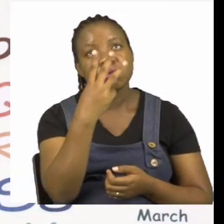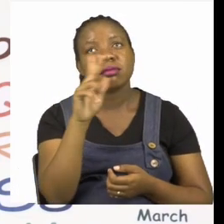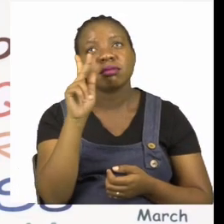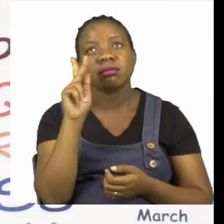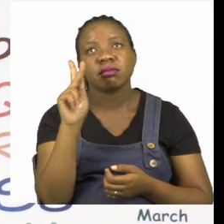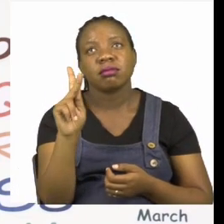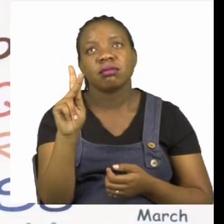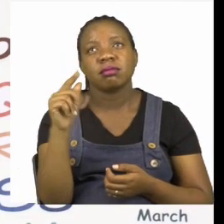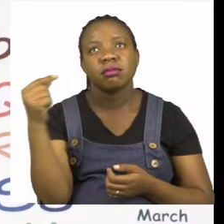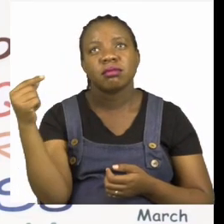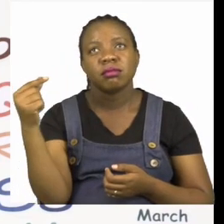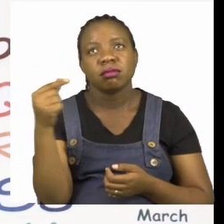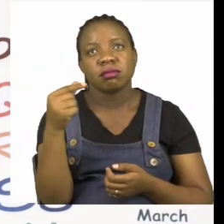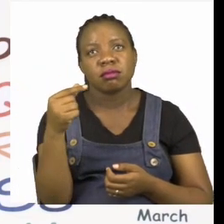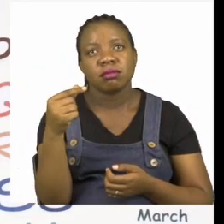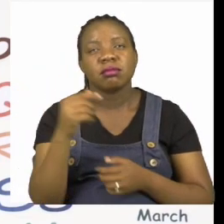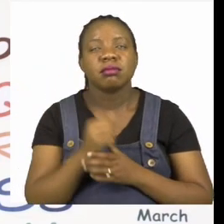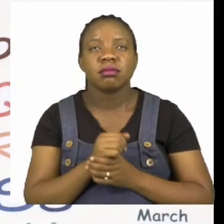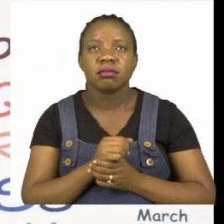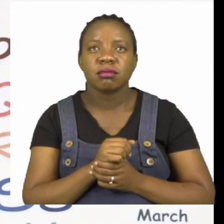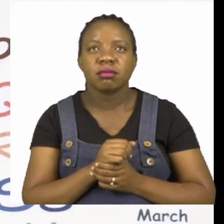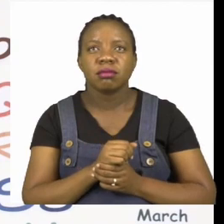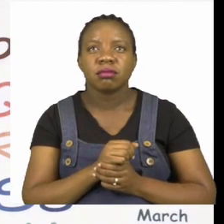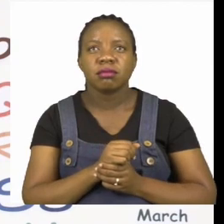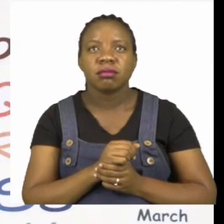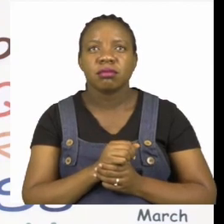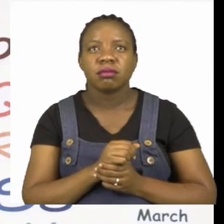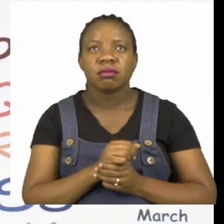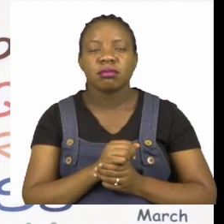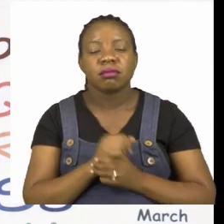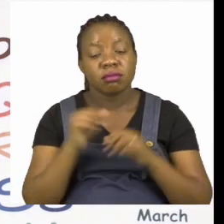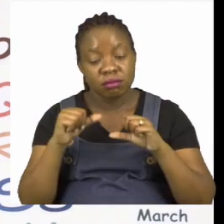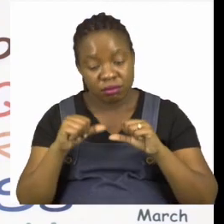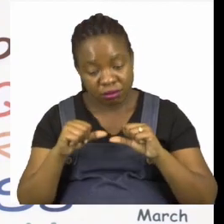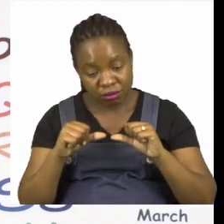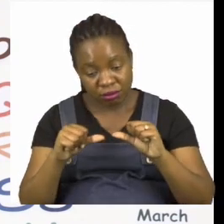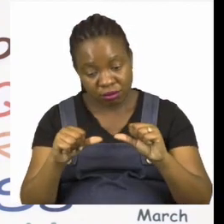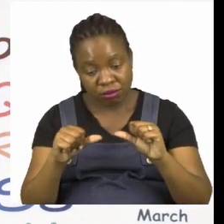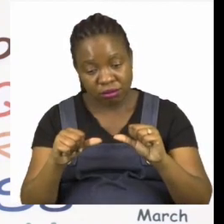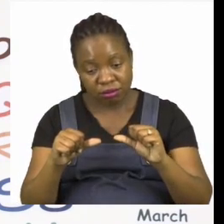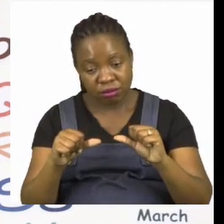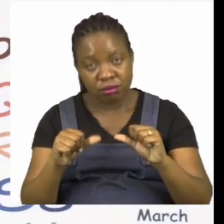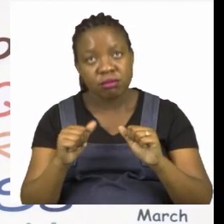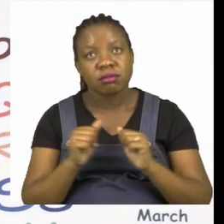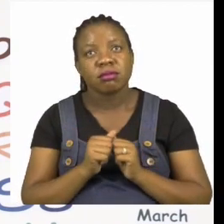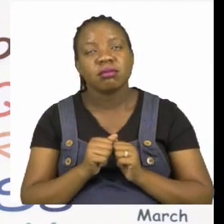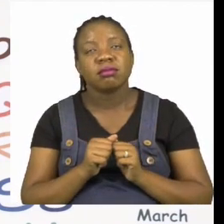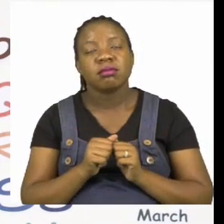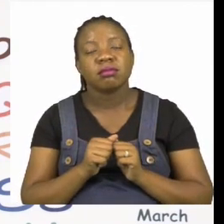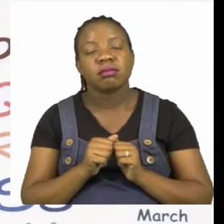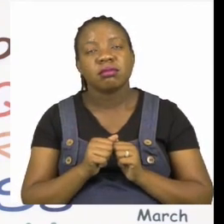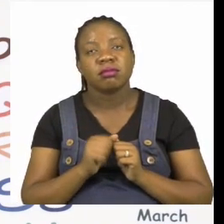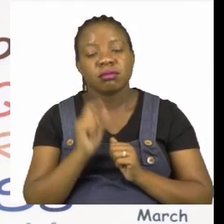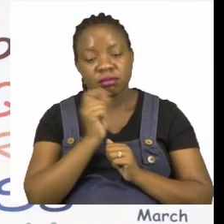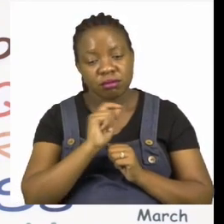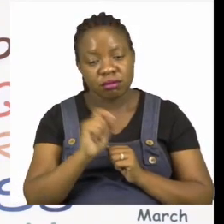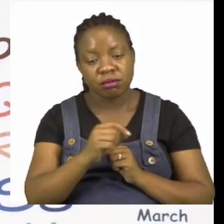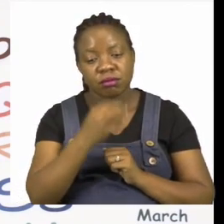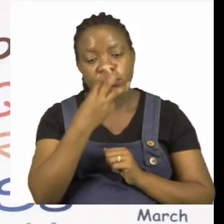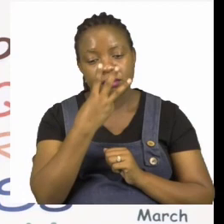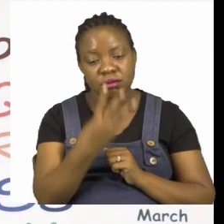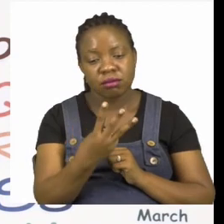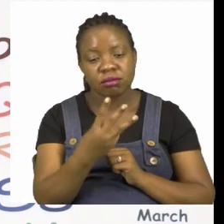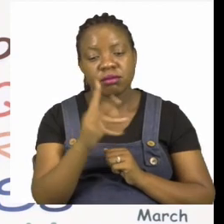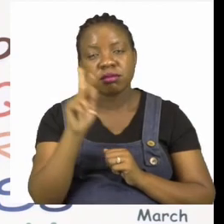kgs or kilograms. So go ahead and write 3 kilograms. Make sure that you read